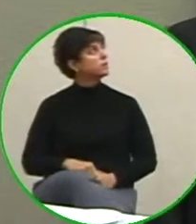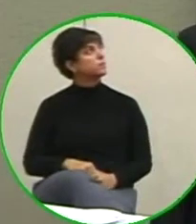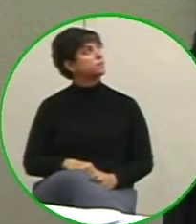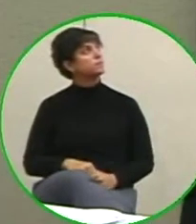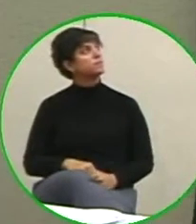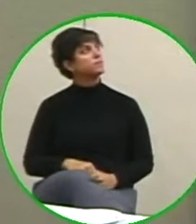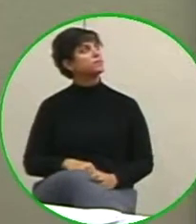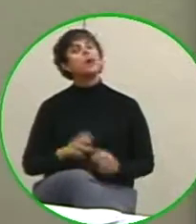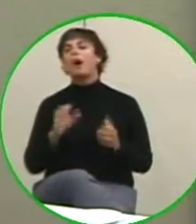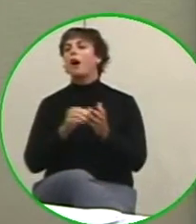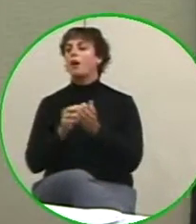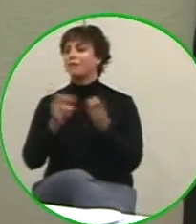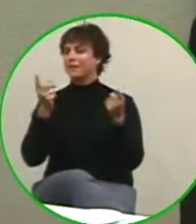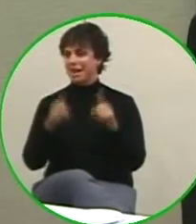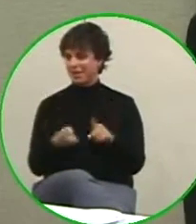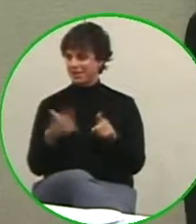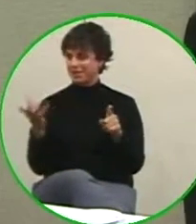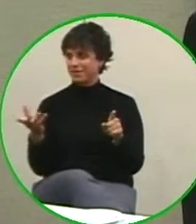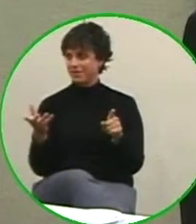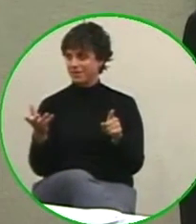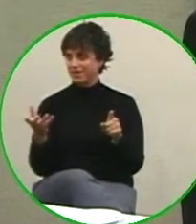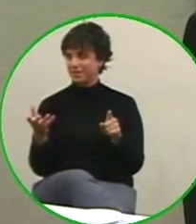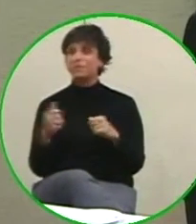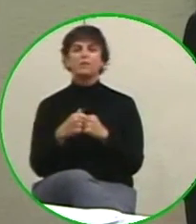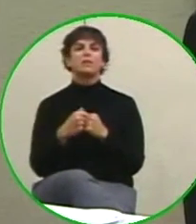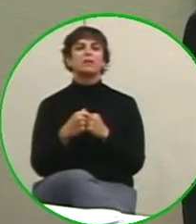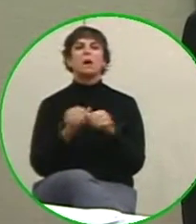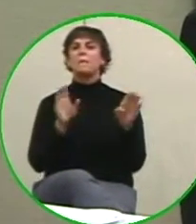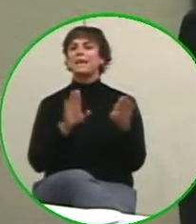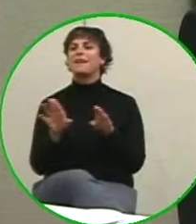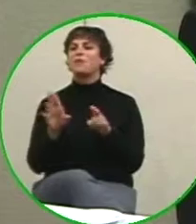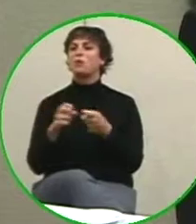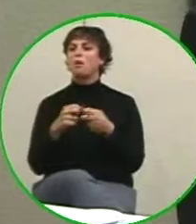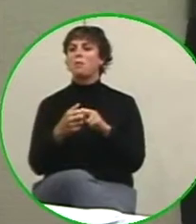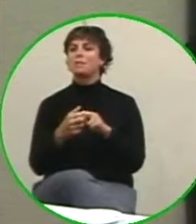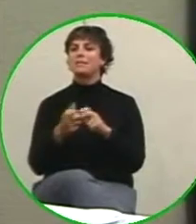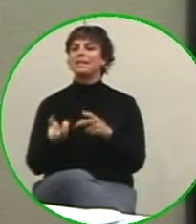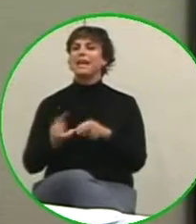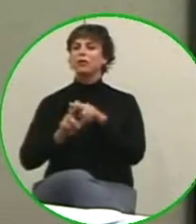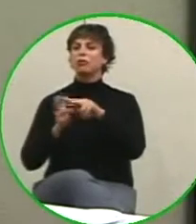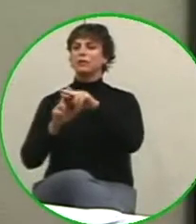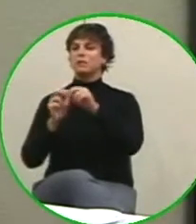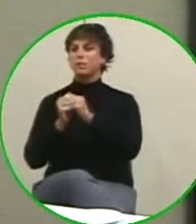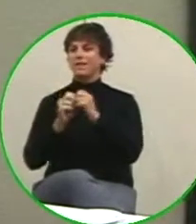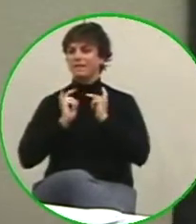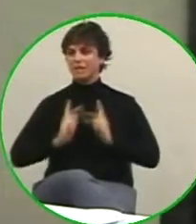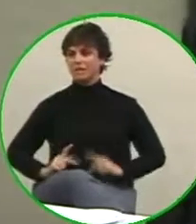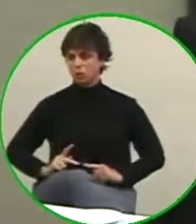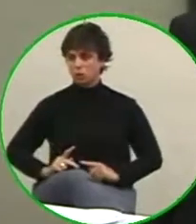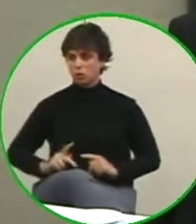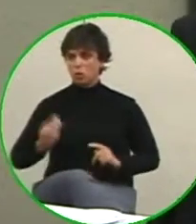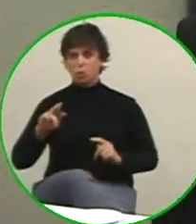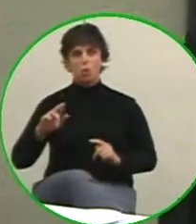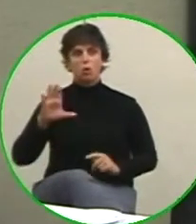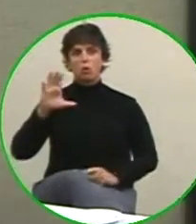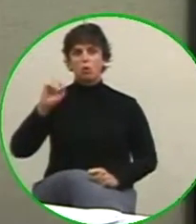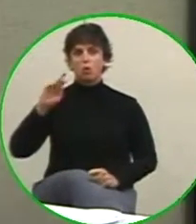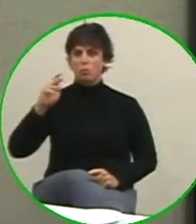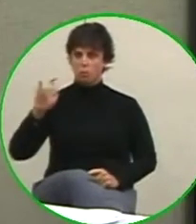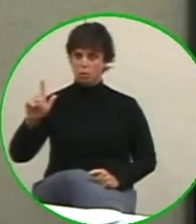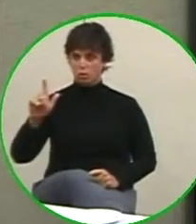What often happens, though, is in fact behavior problems increase with physical or corporal